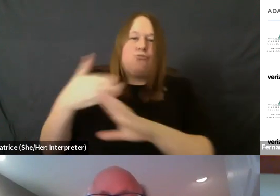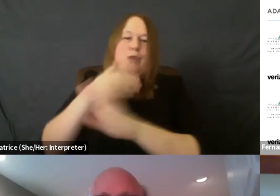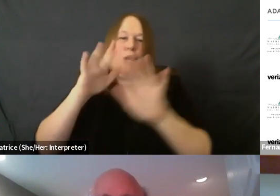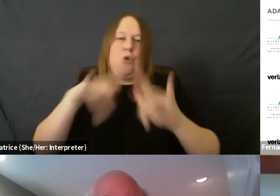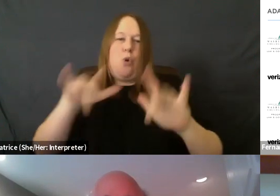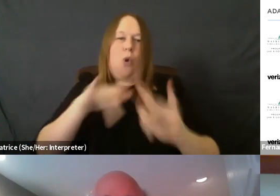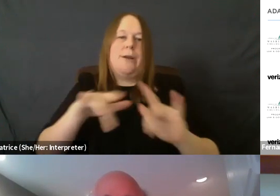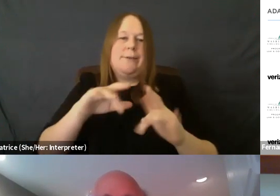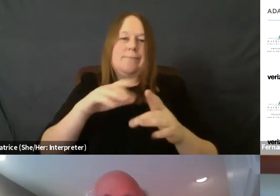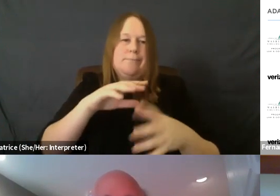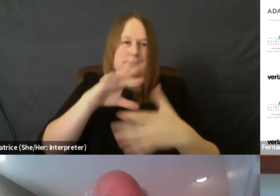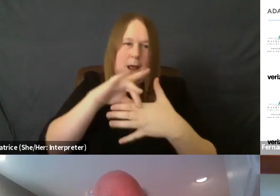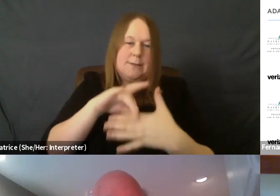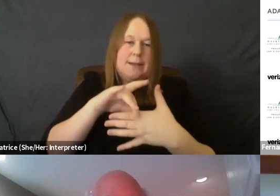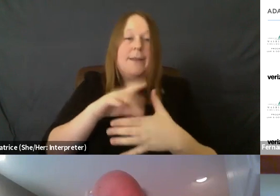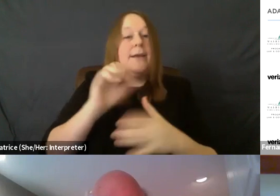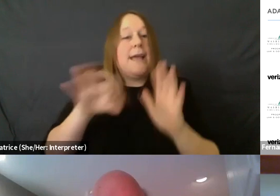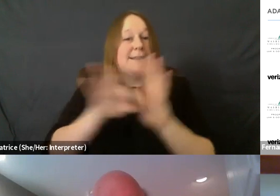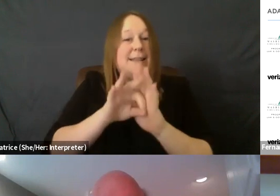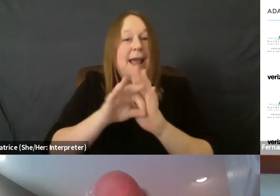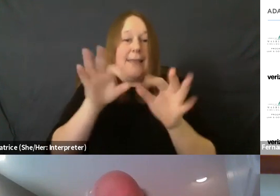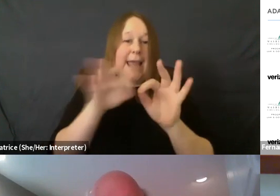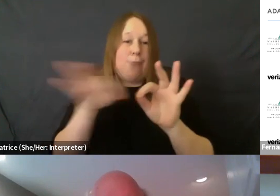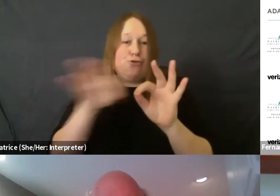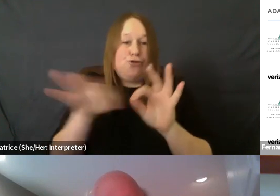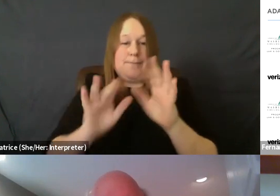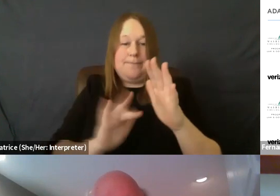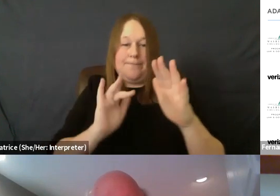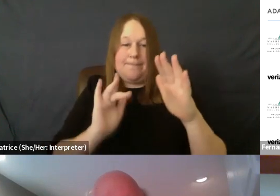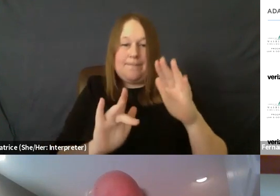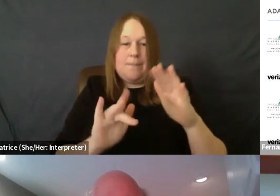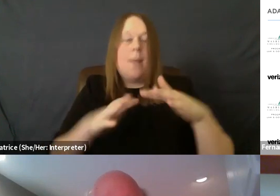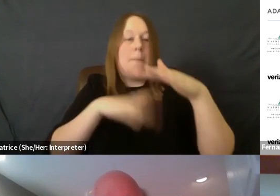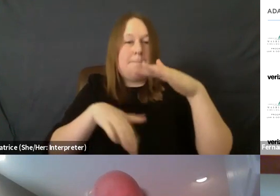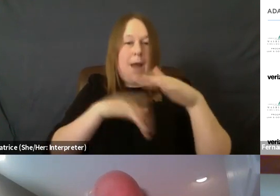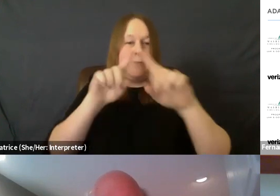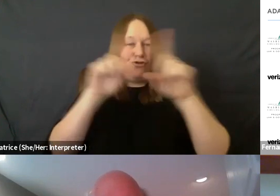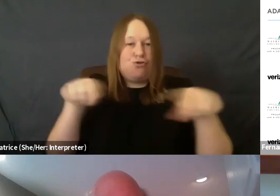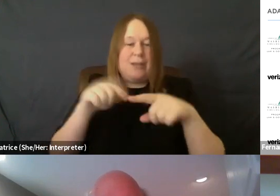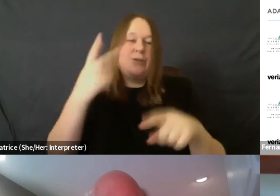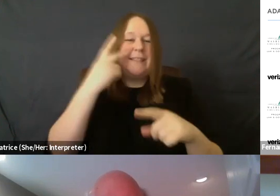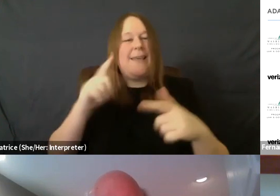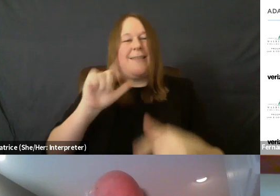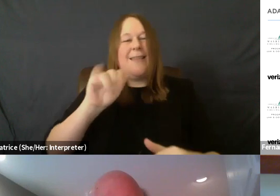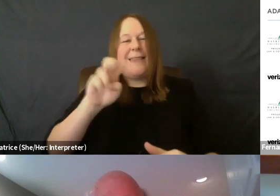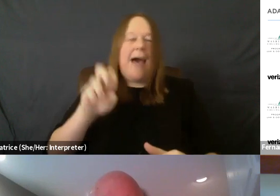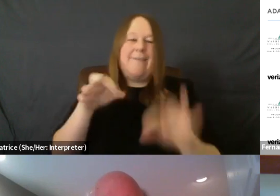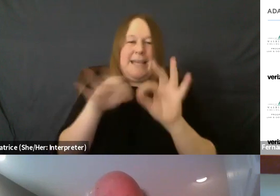content. You can select the captioning button at the bottom of your screen to see the live caption